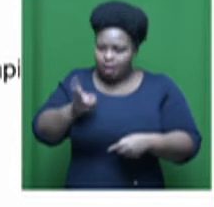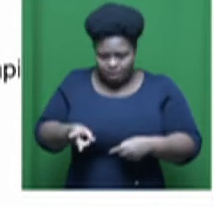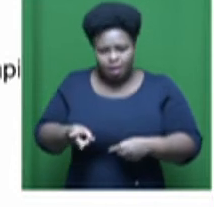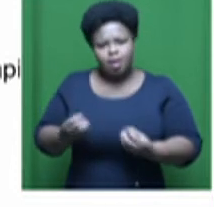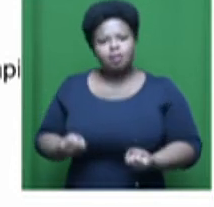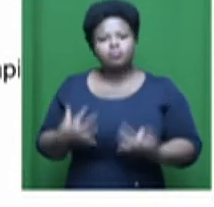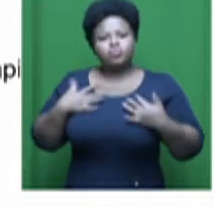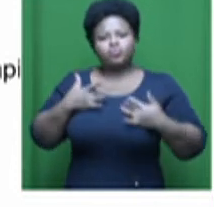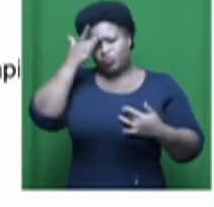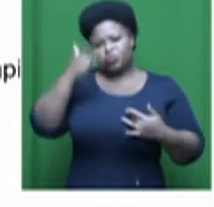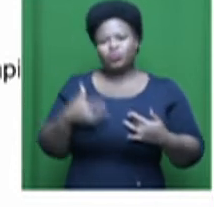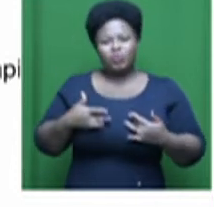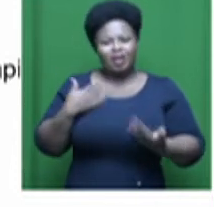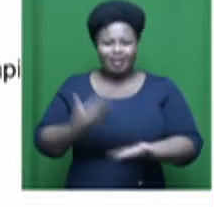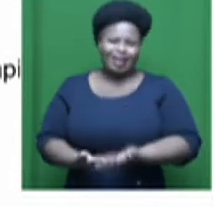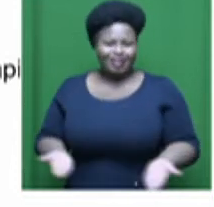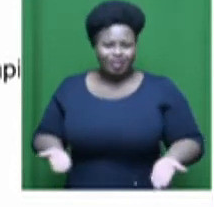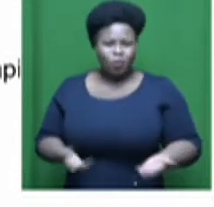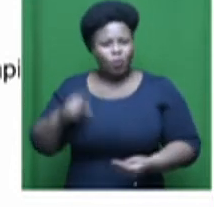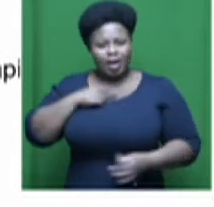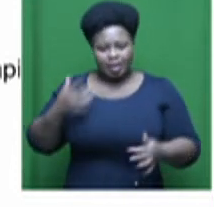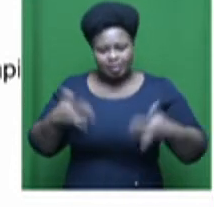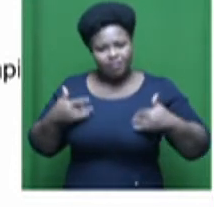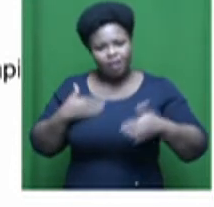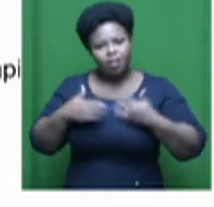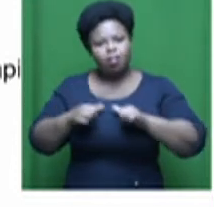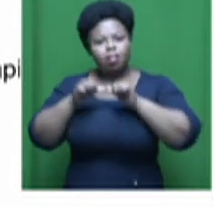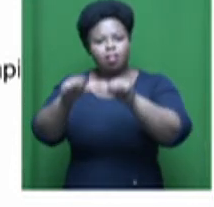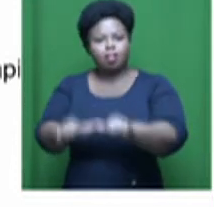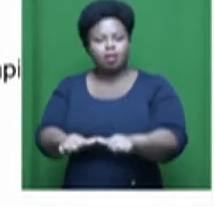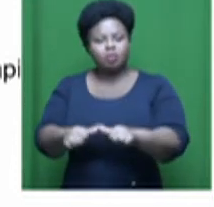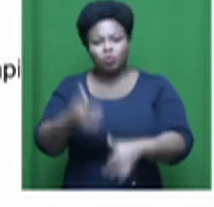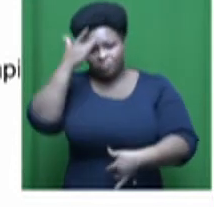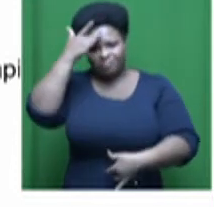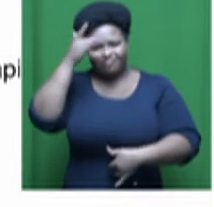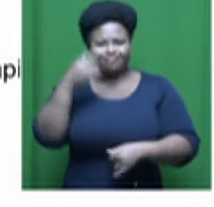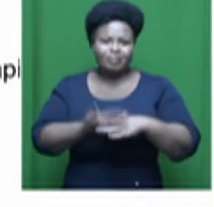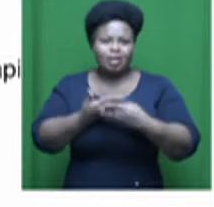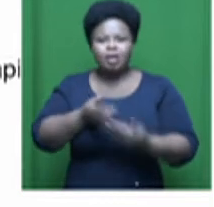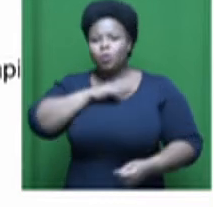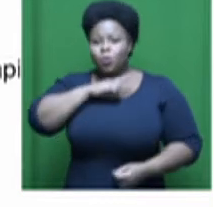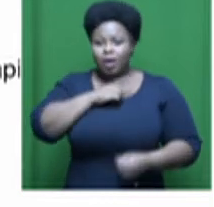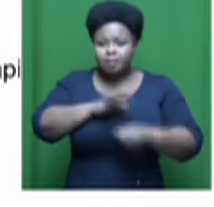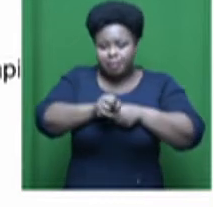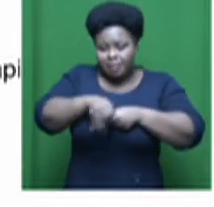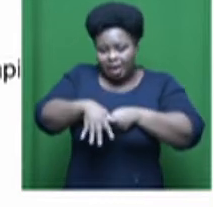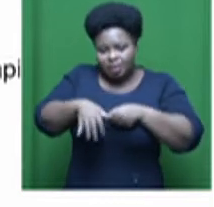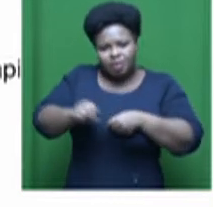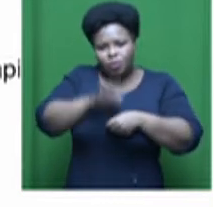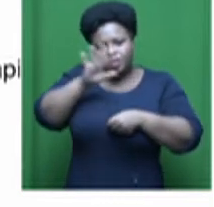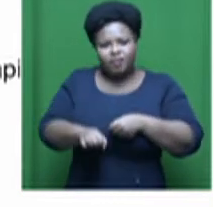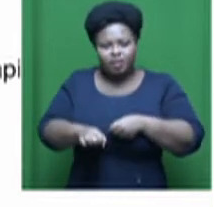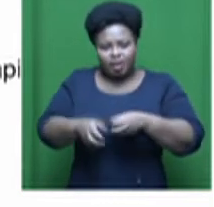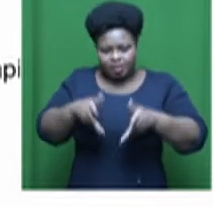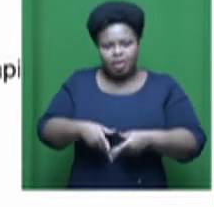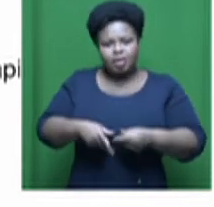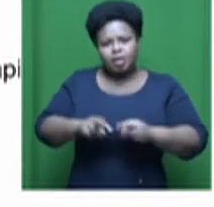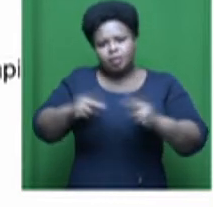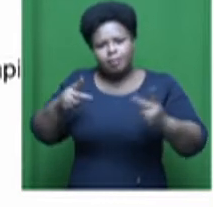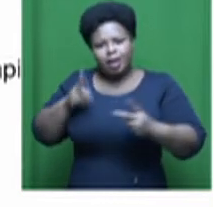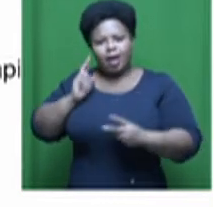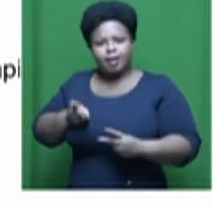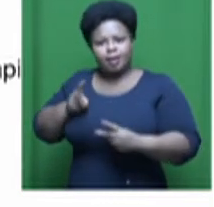that, to continue its survival. And hence we've got the evolution of viruses, variants, not just in South Africa, but even in a